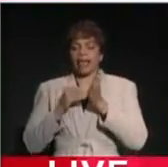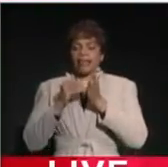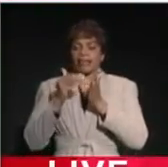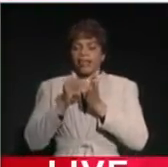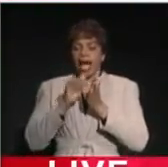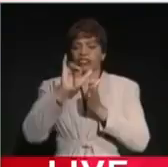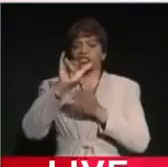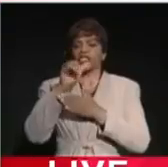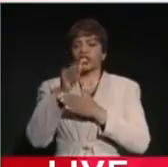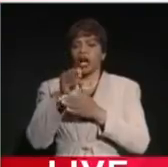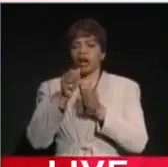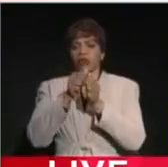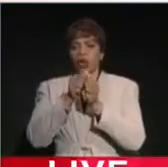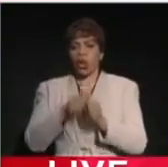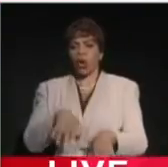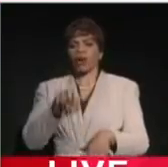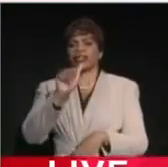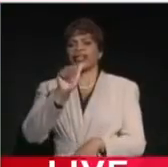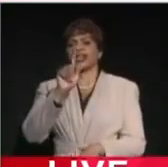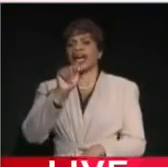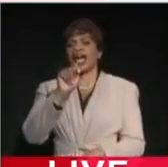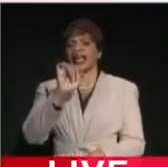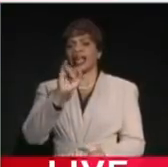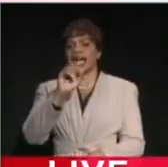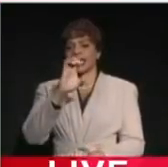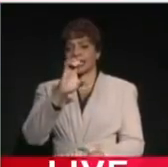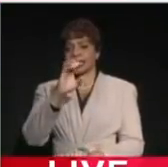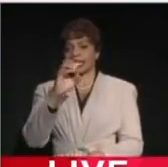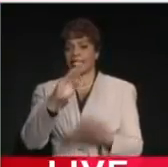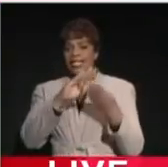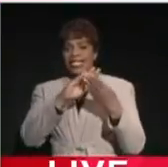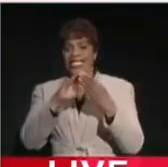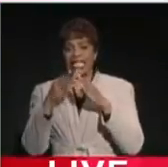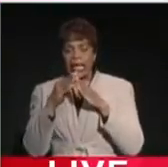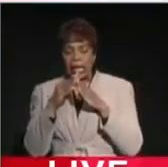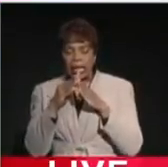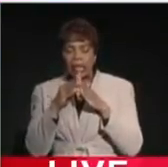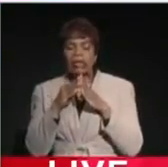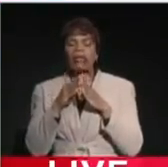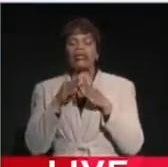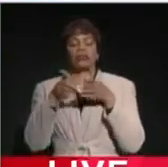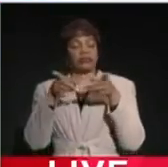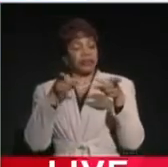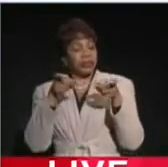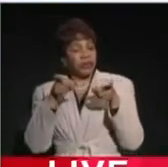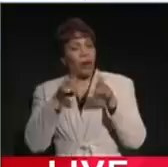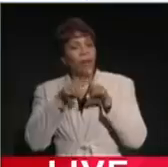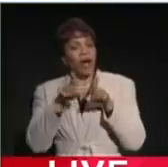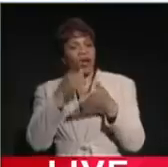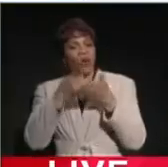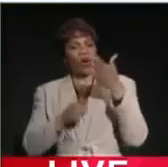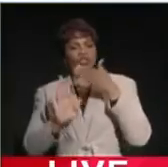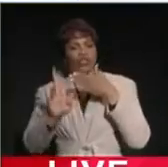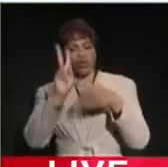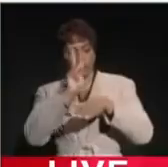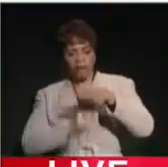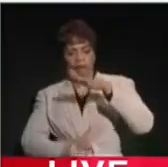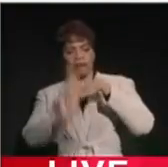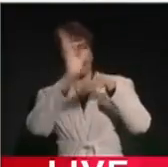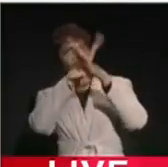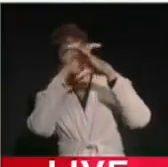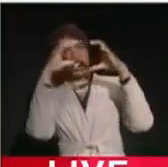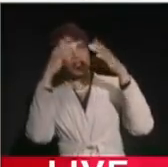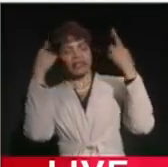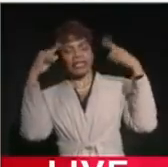were lost in the downturn of Atlantic City. It's been under state control, so now what is your vision for success for Atlantic